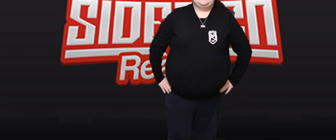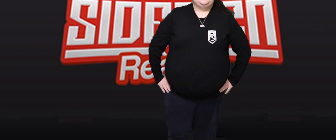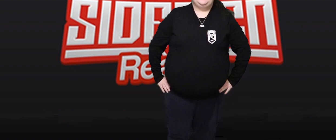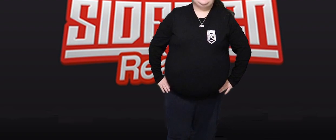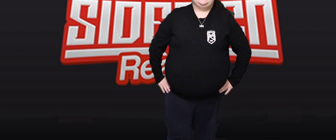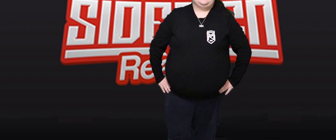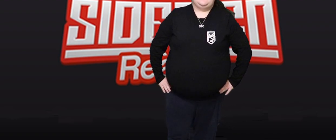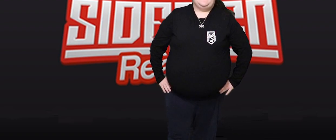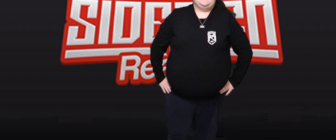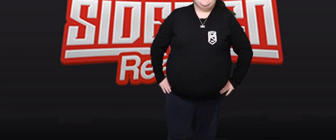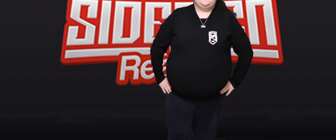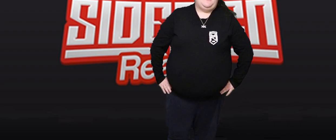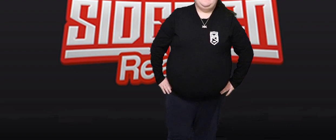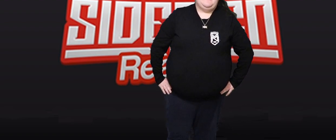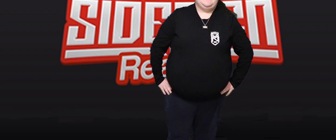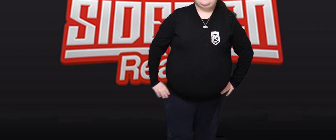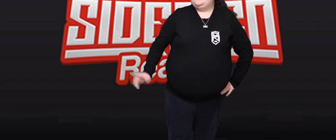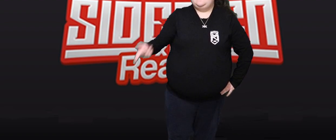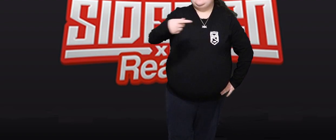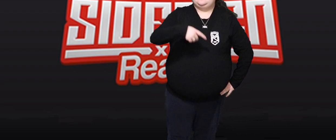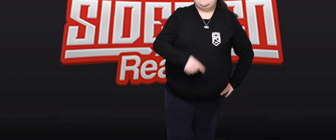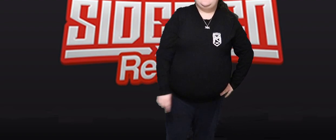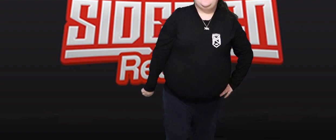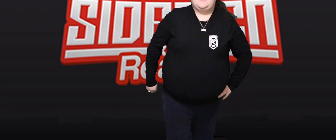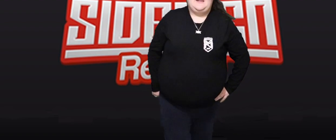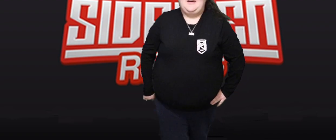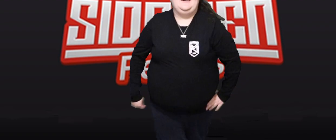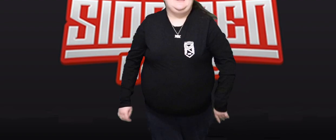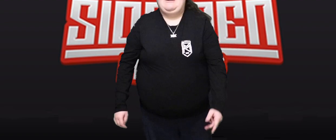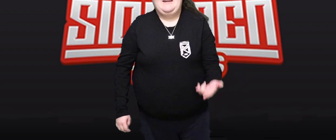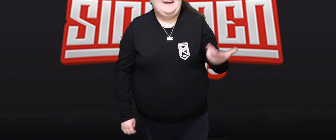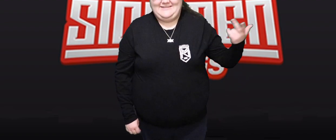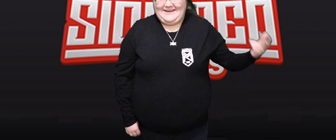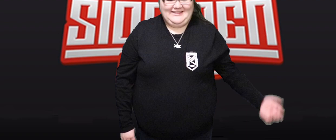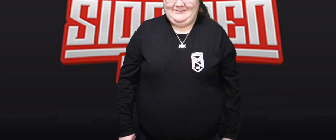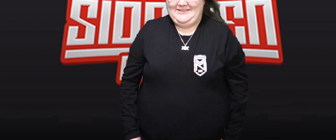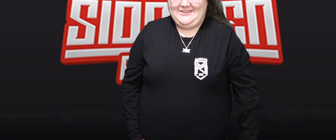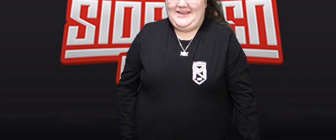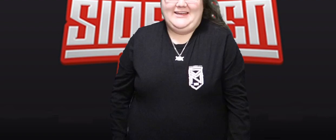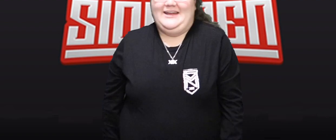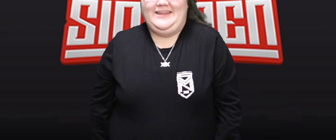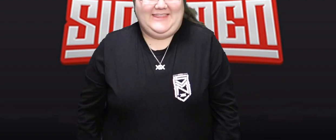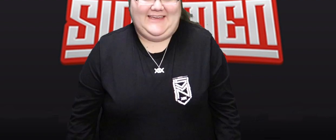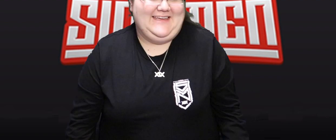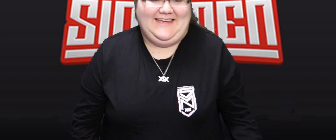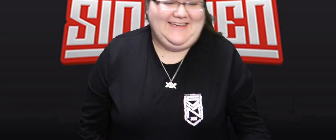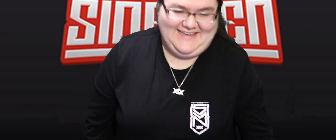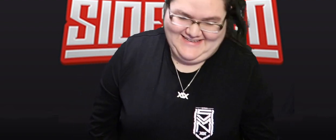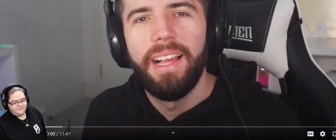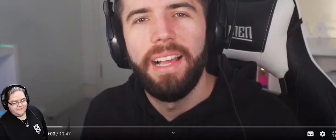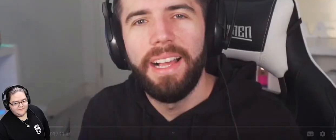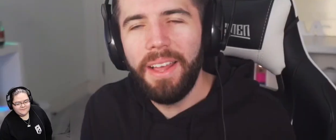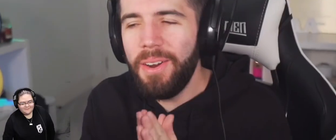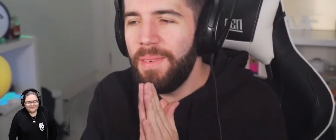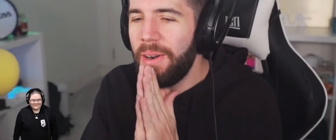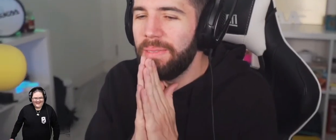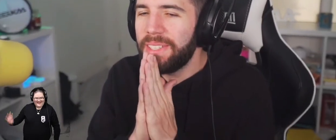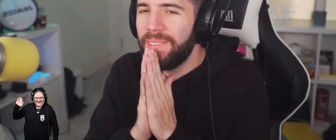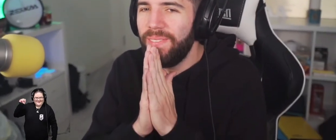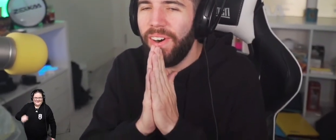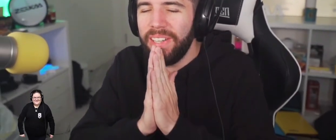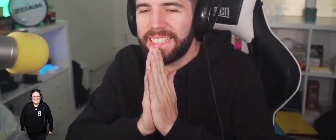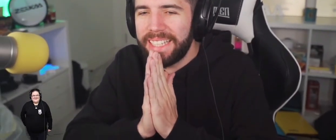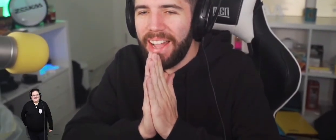let's just get into it, because I thought I had an intro. I don't have an intro, so let's just get into it, guys. Sorry, I got nothing. Hello and